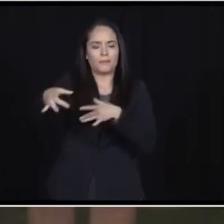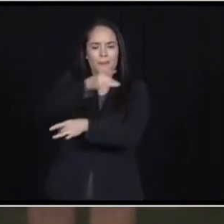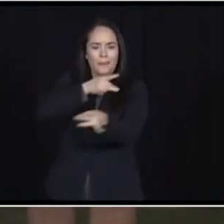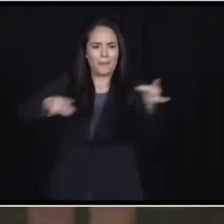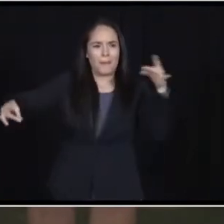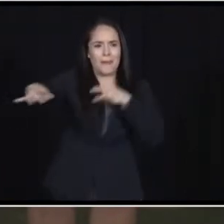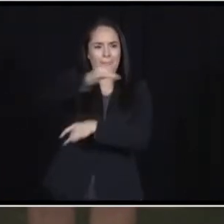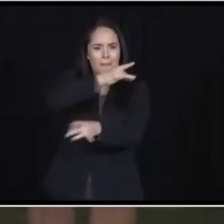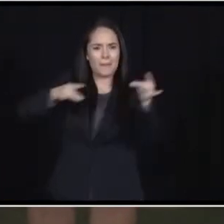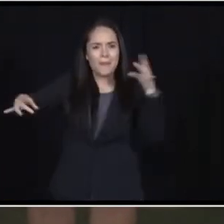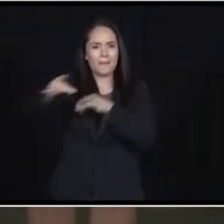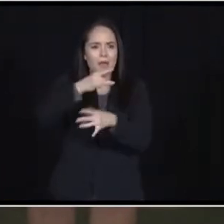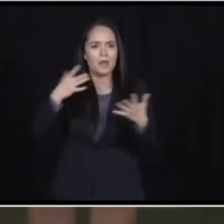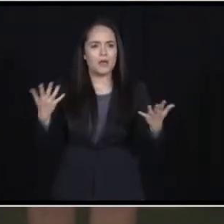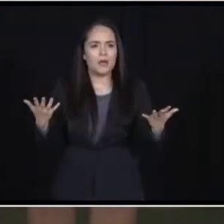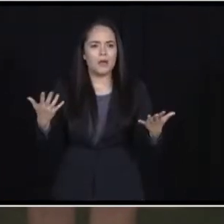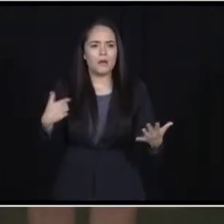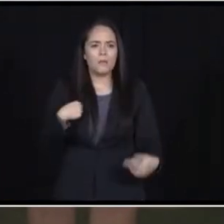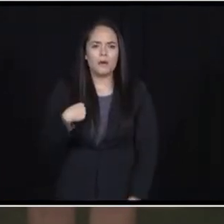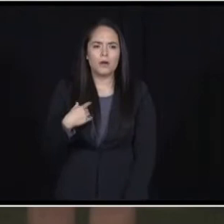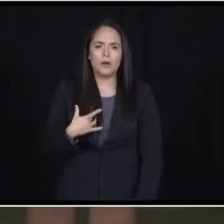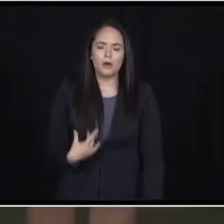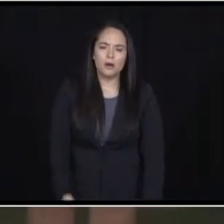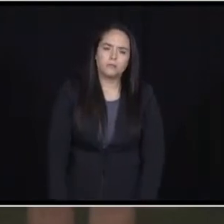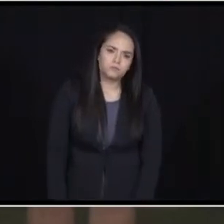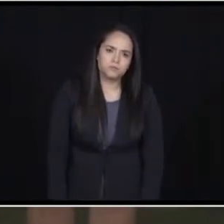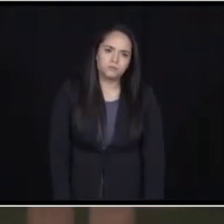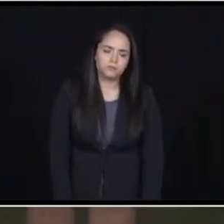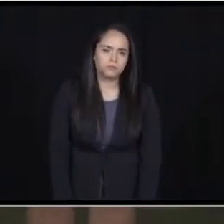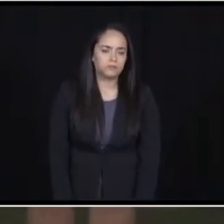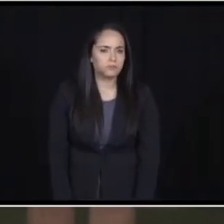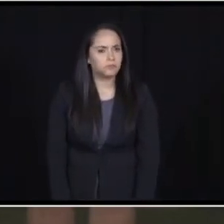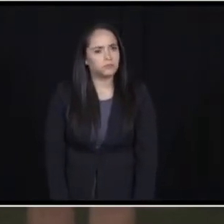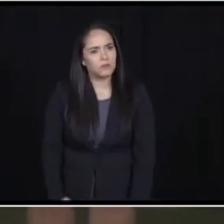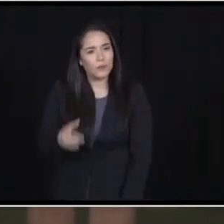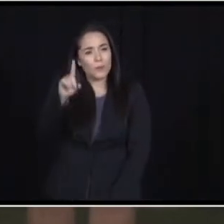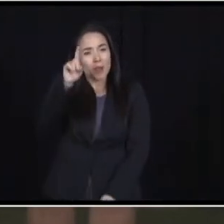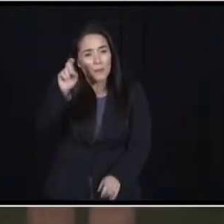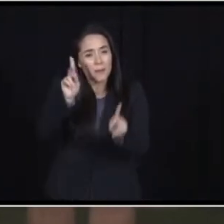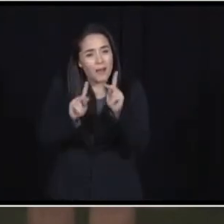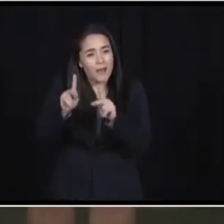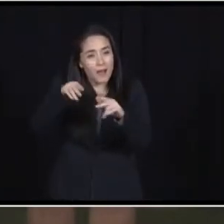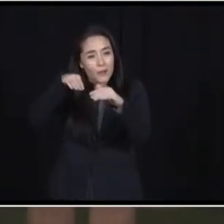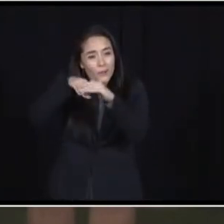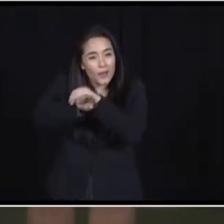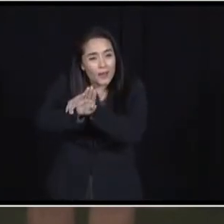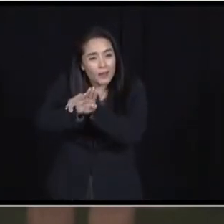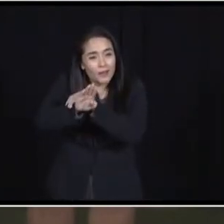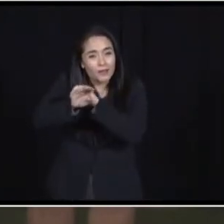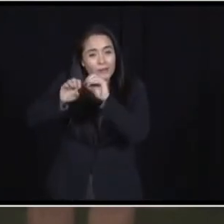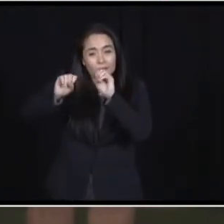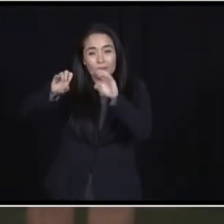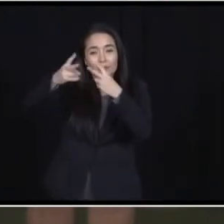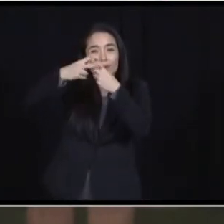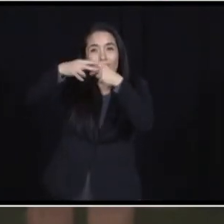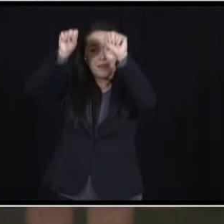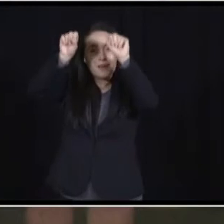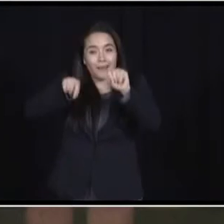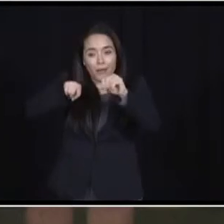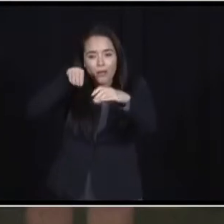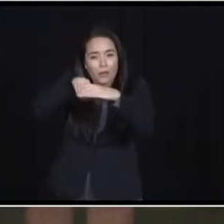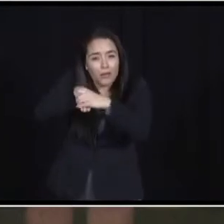give my head a shake when I hear these things. 100 people in a storage unit. Like, really? That's all I'll tell you. It's